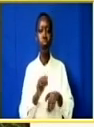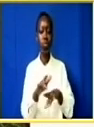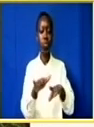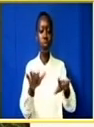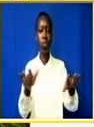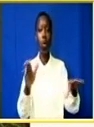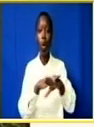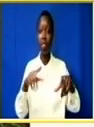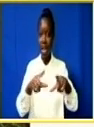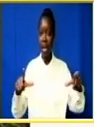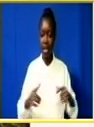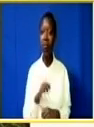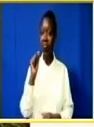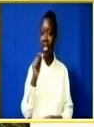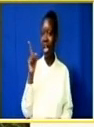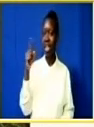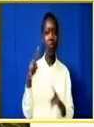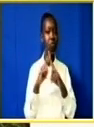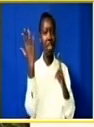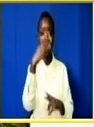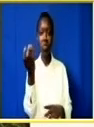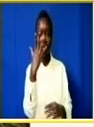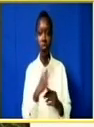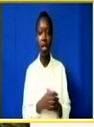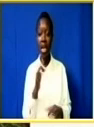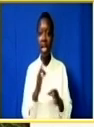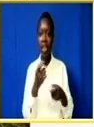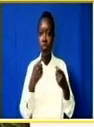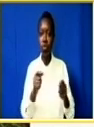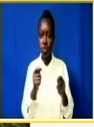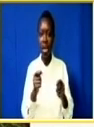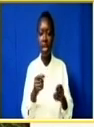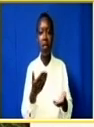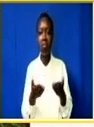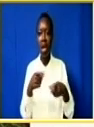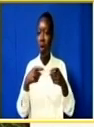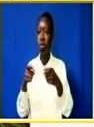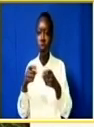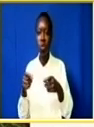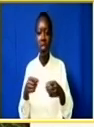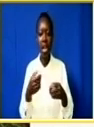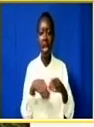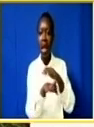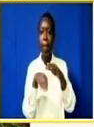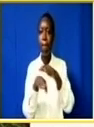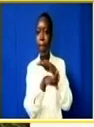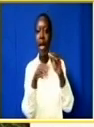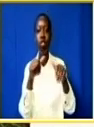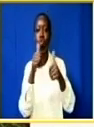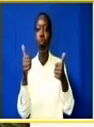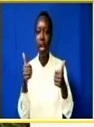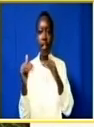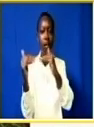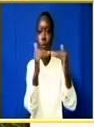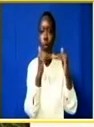And honestly, they do look beautiful. Yeah. Yeah. If you trim them well. Nicely. You plant them well. Mm. Then you go harvest